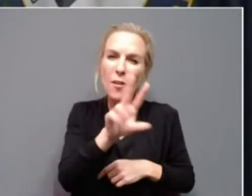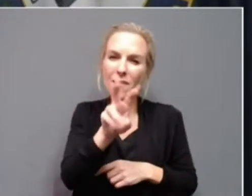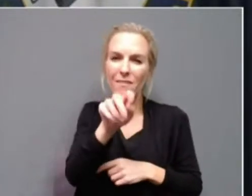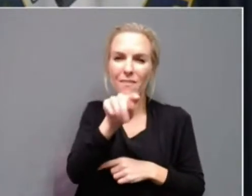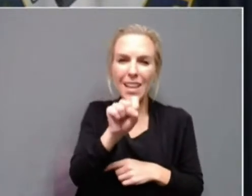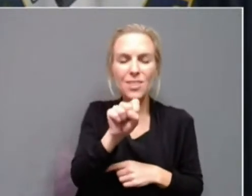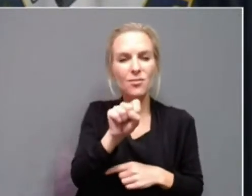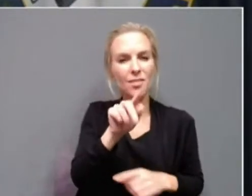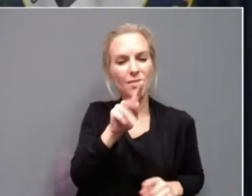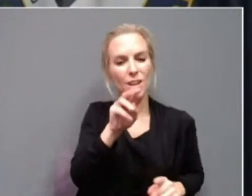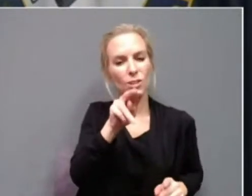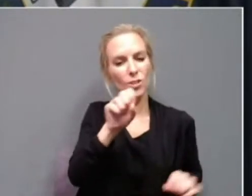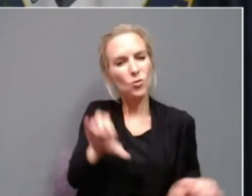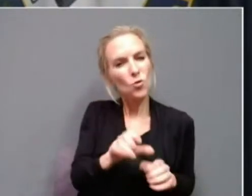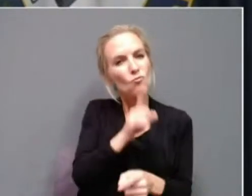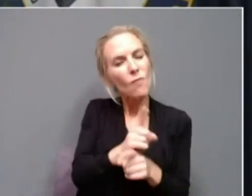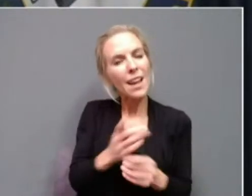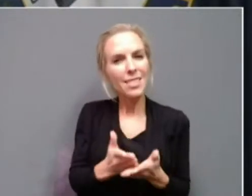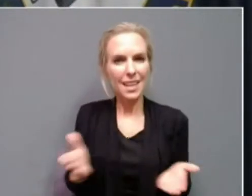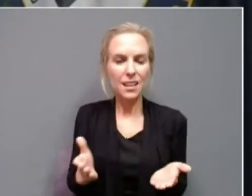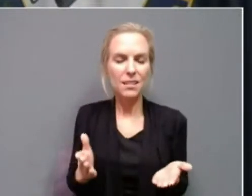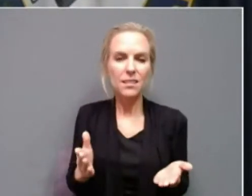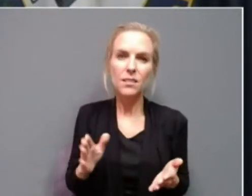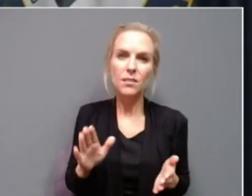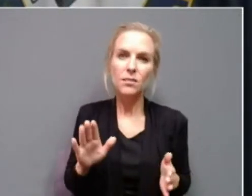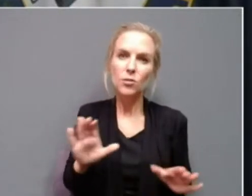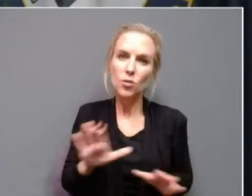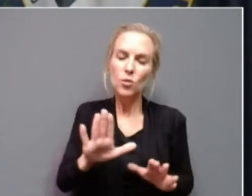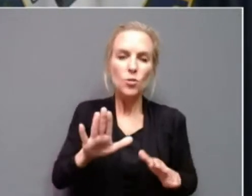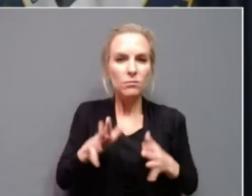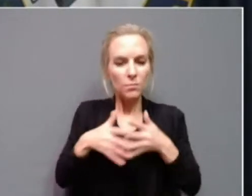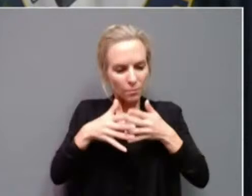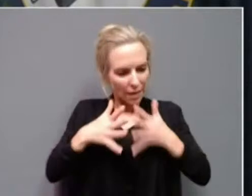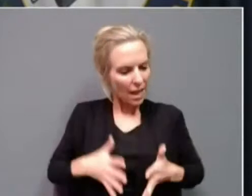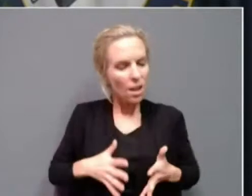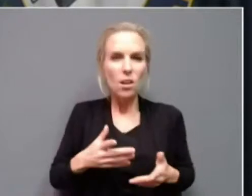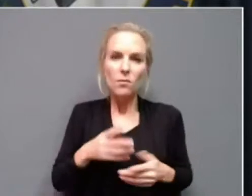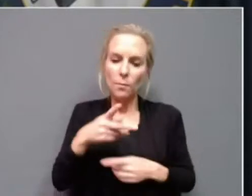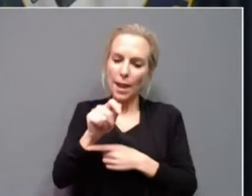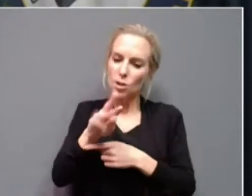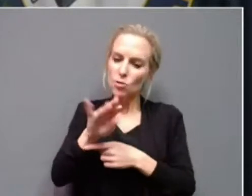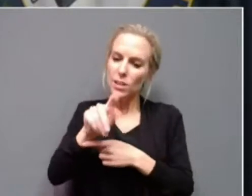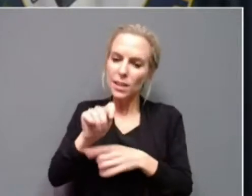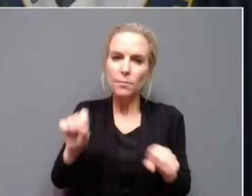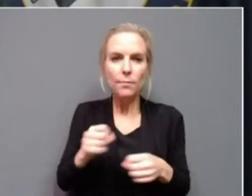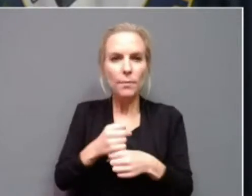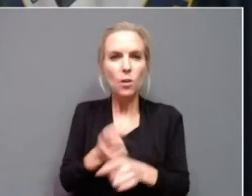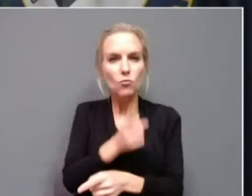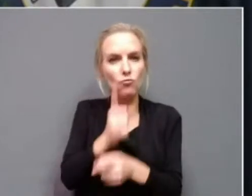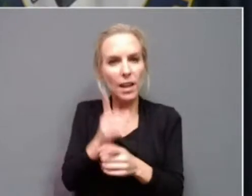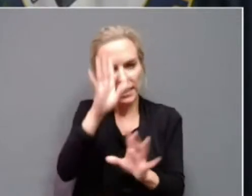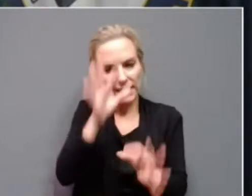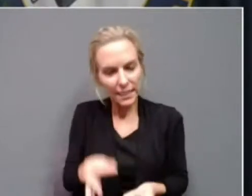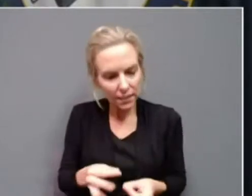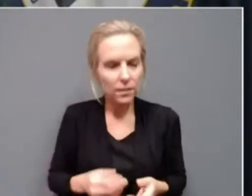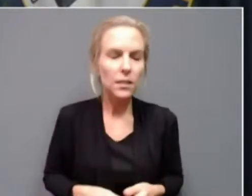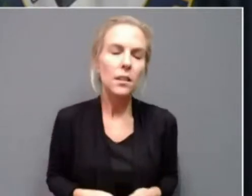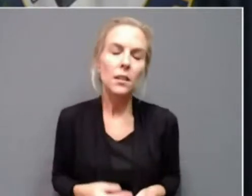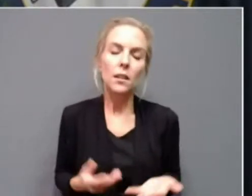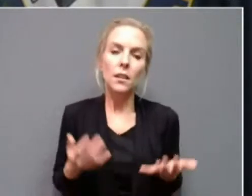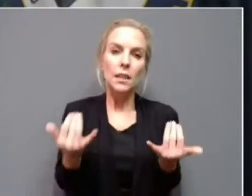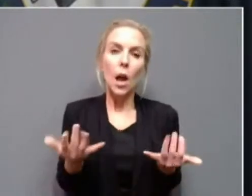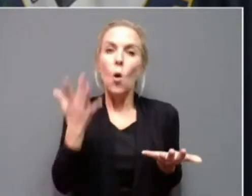thing. Be a patriot, make the right decision. Okay, we talk about why we're doing